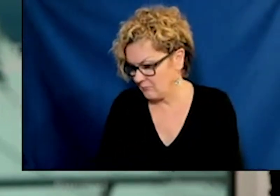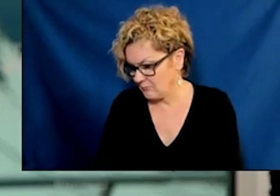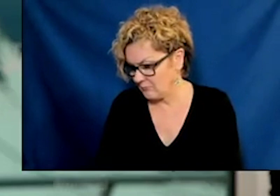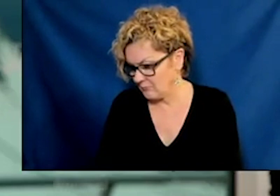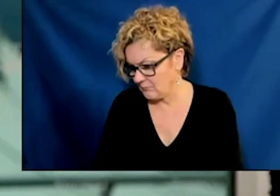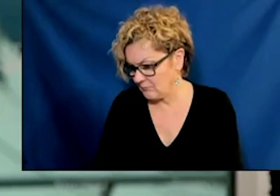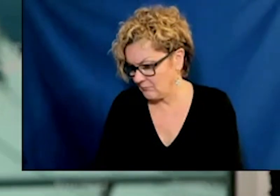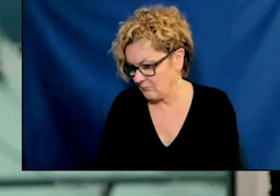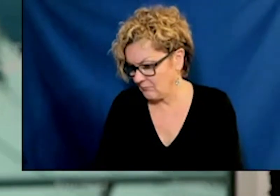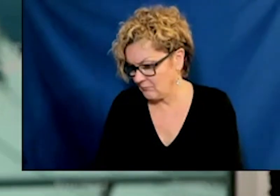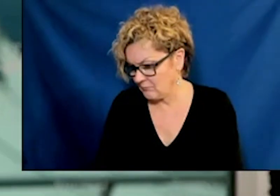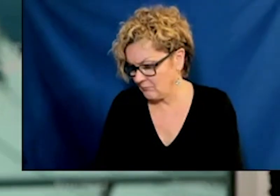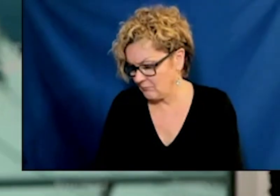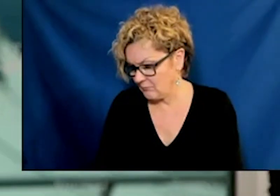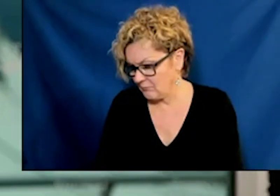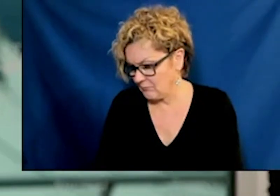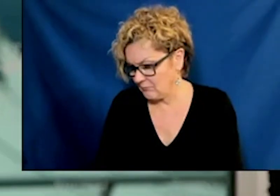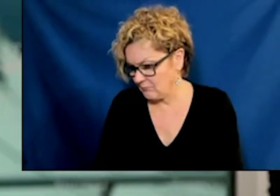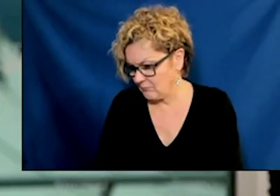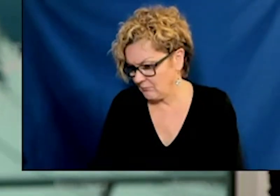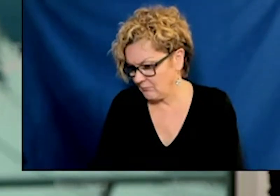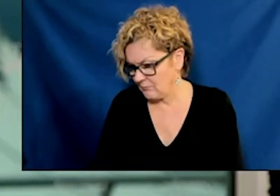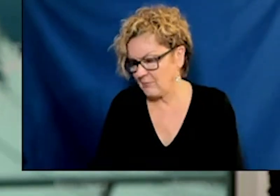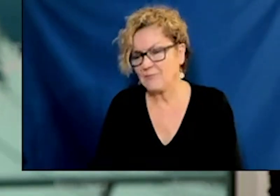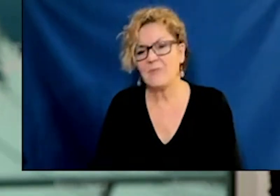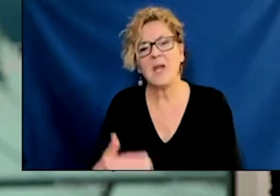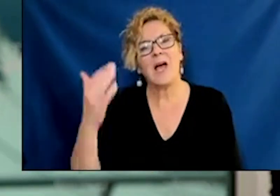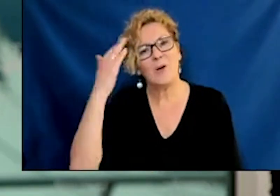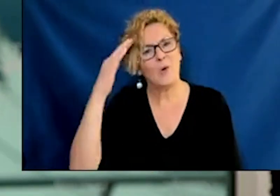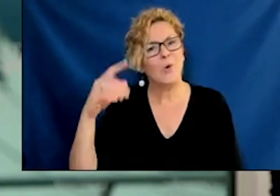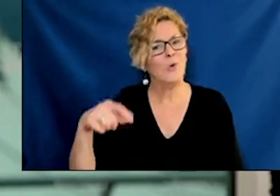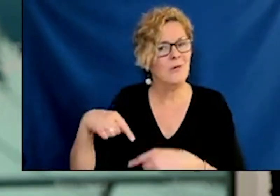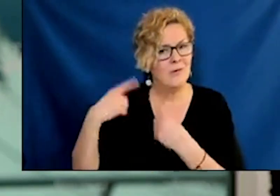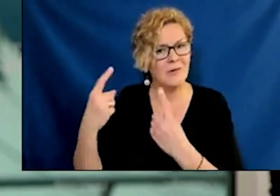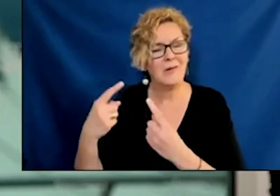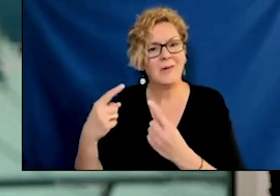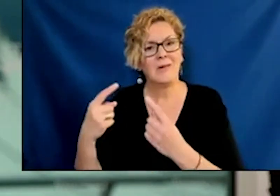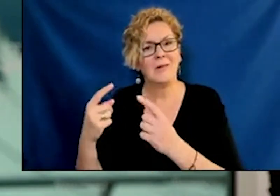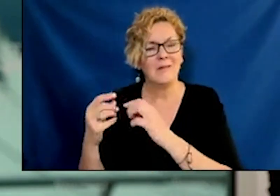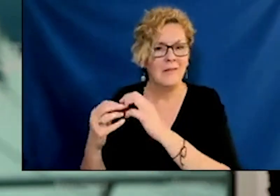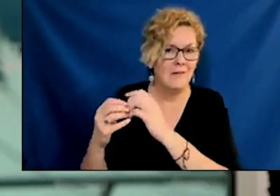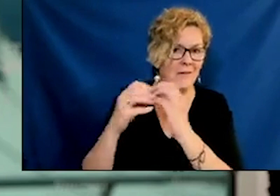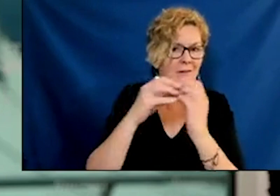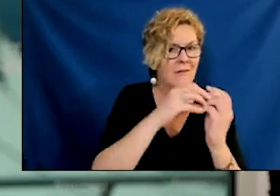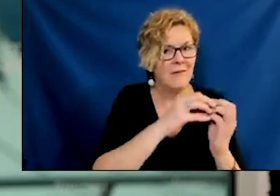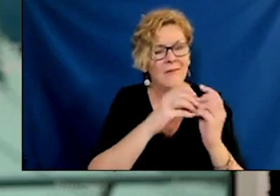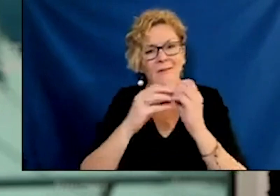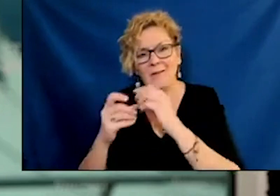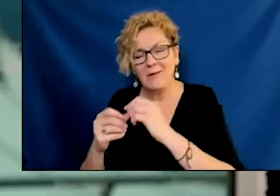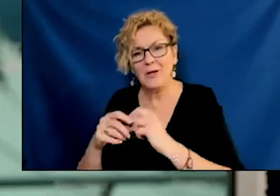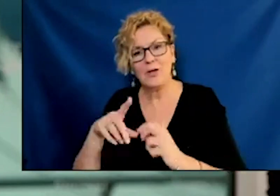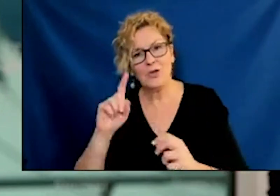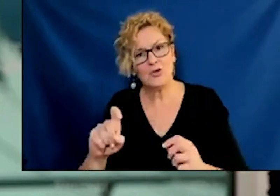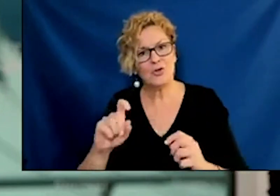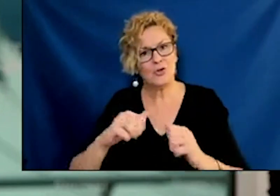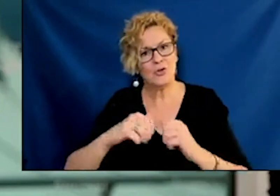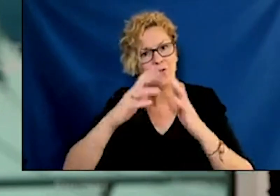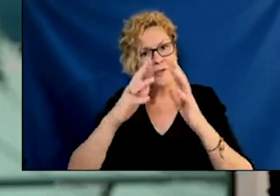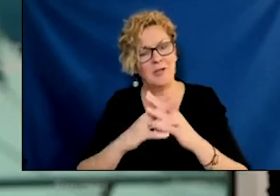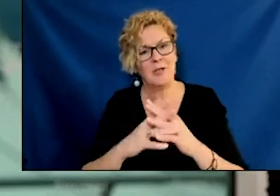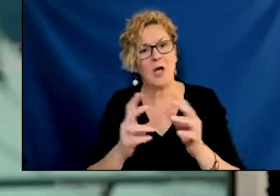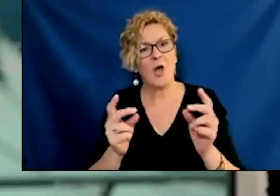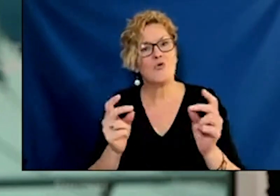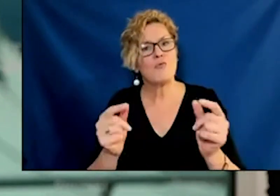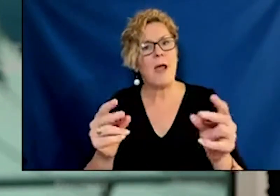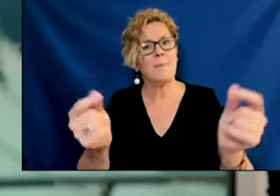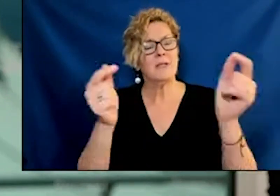semblance of rapid testing for long-term care staff out the door? I know this has been a debate and you field these questions a number of times, but is this